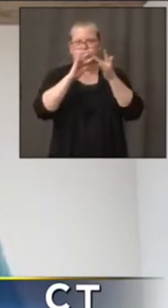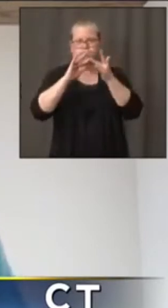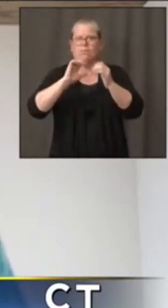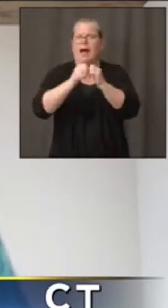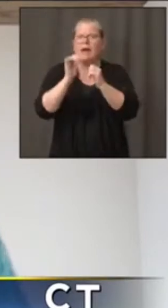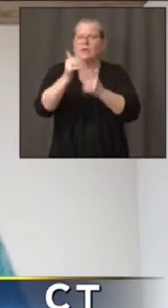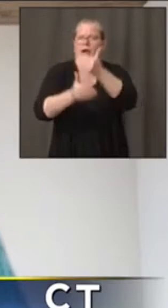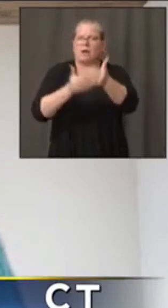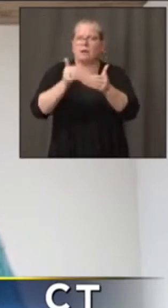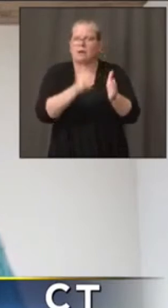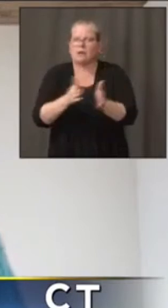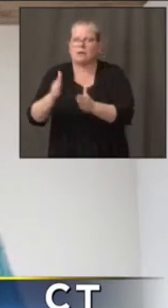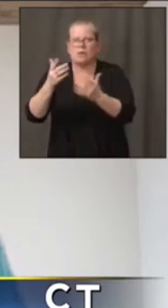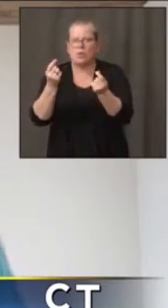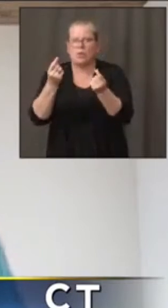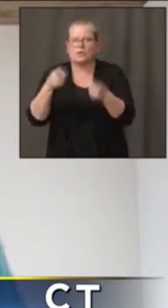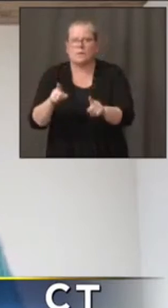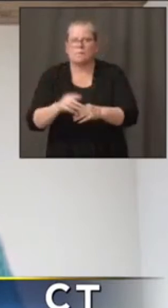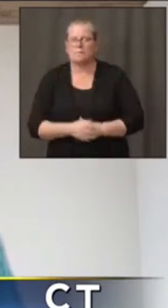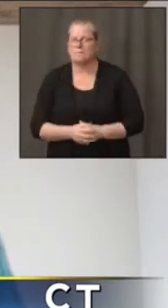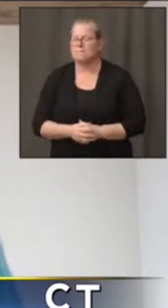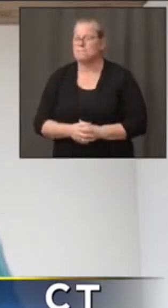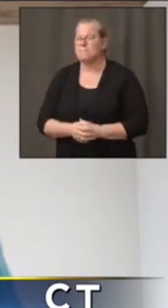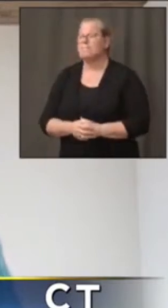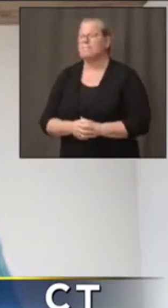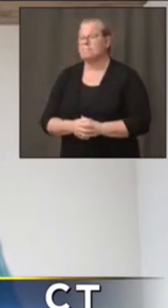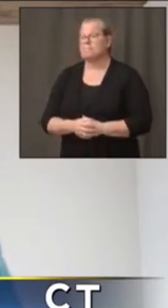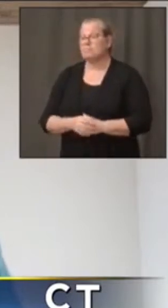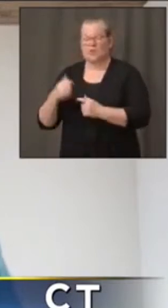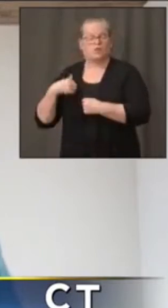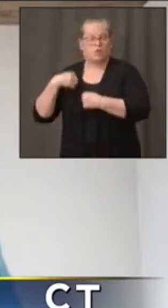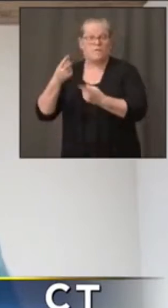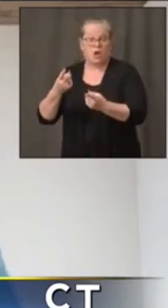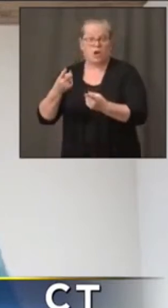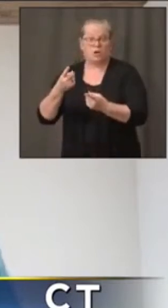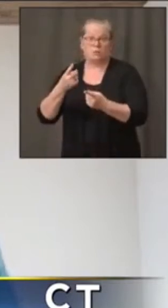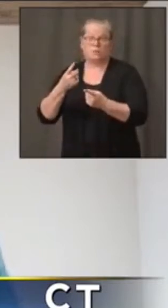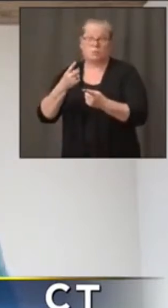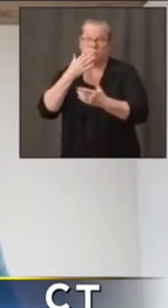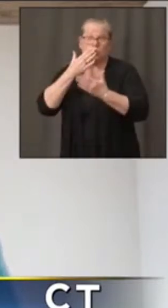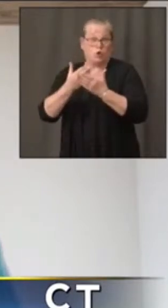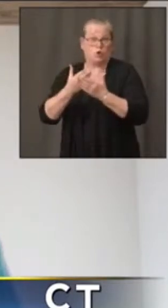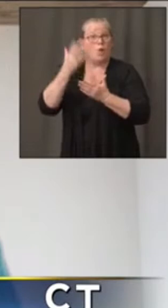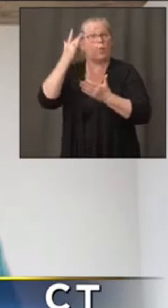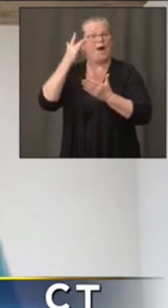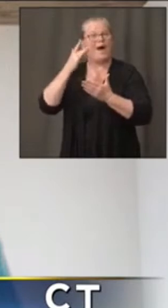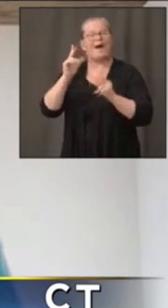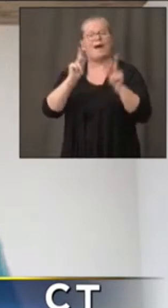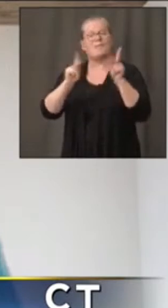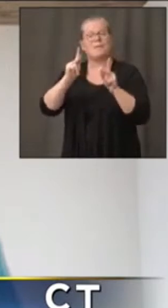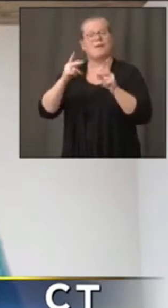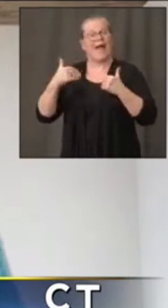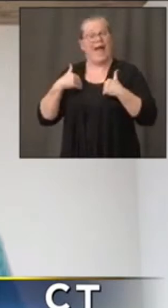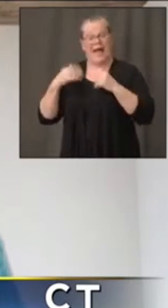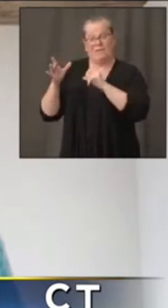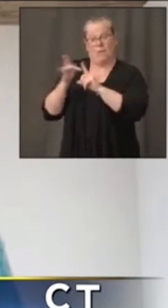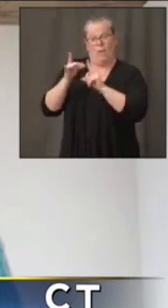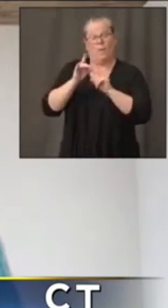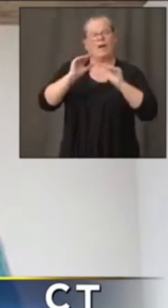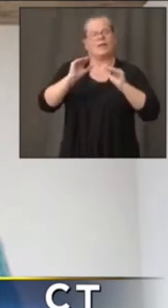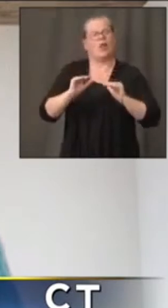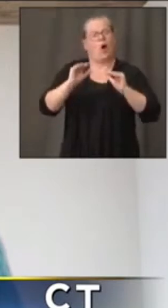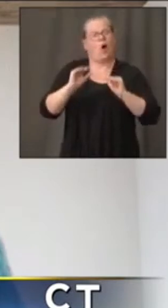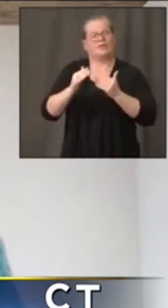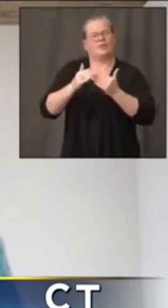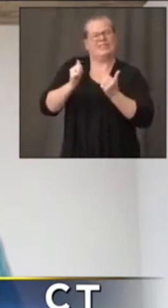and so this is the best time they do a contact tracing doesn't work very well when you have the kind